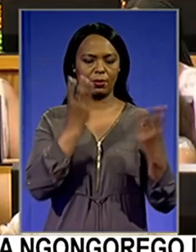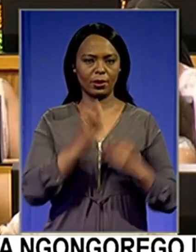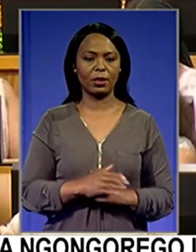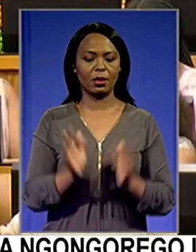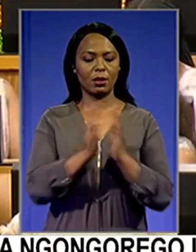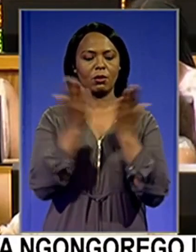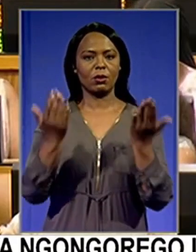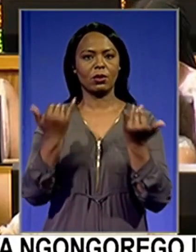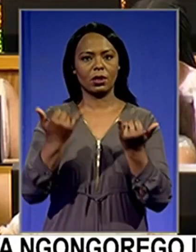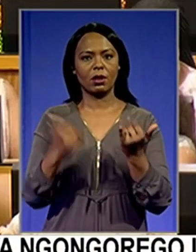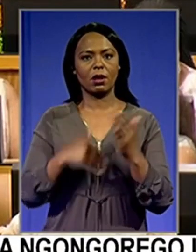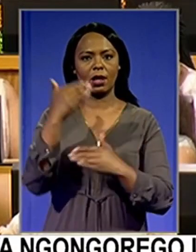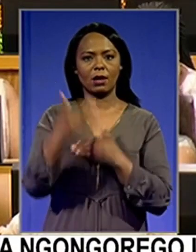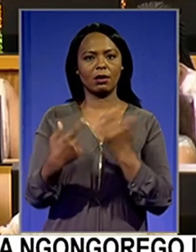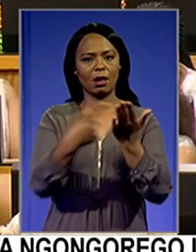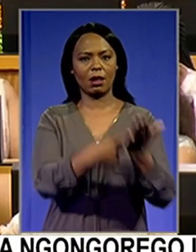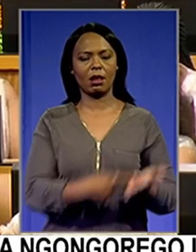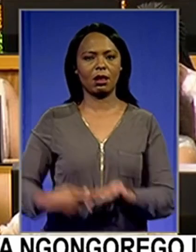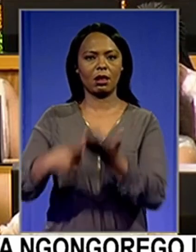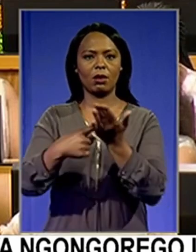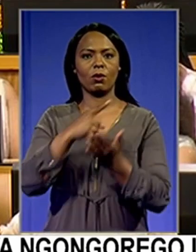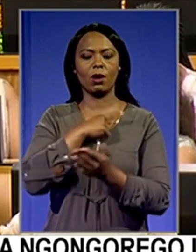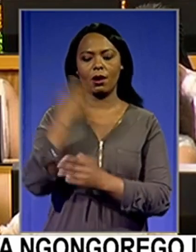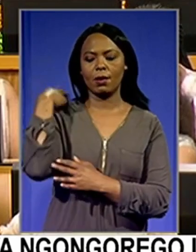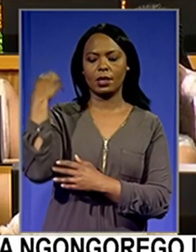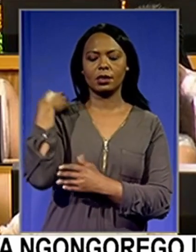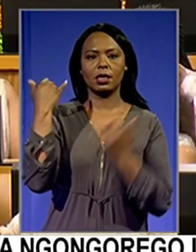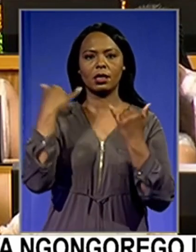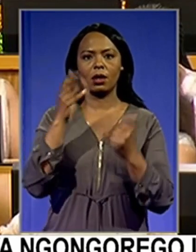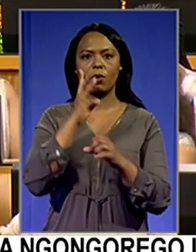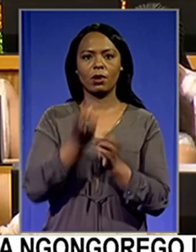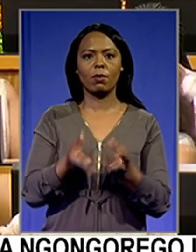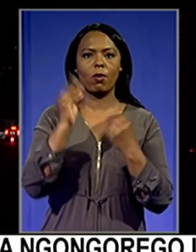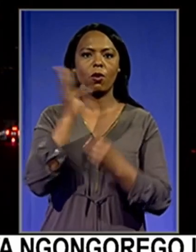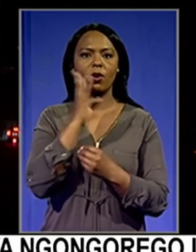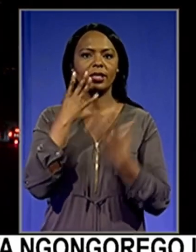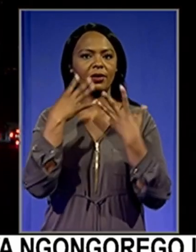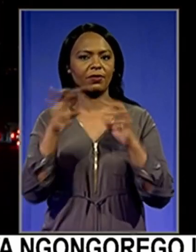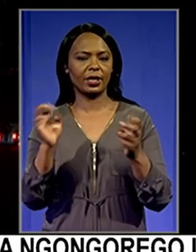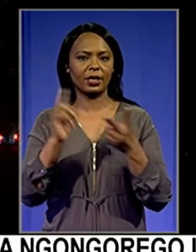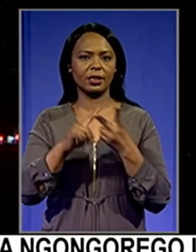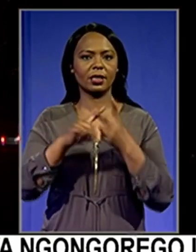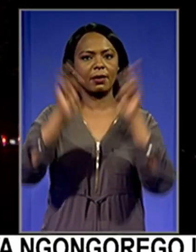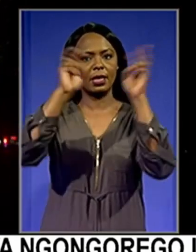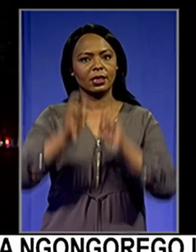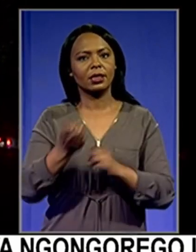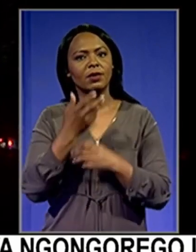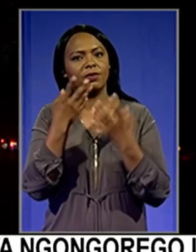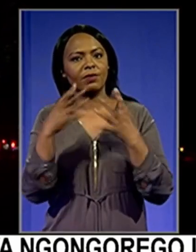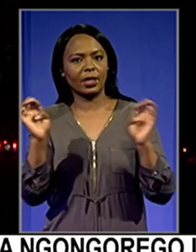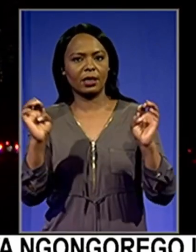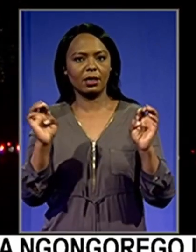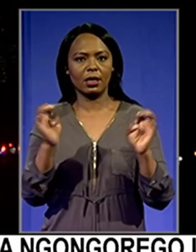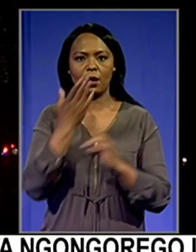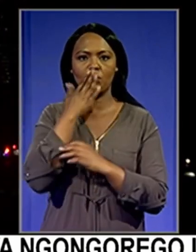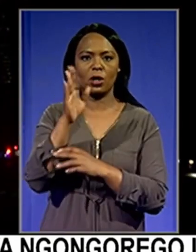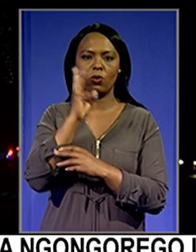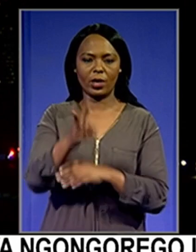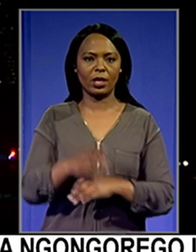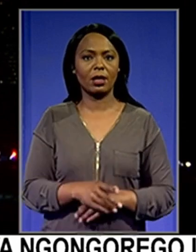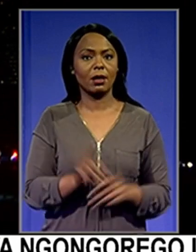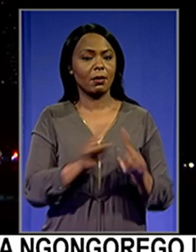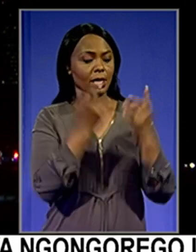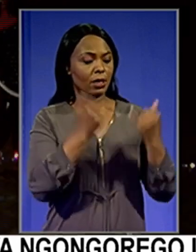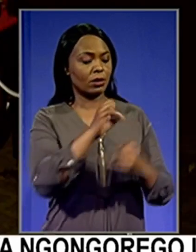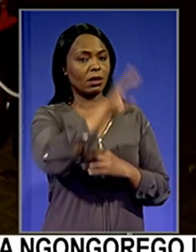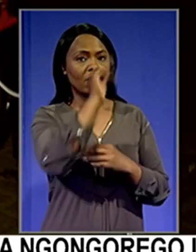kwa setlhoeng mo morago ga dipego tsa gore ditona di tlile go abelwa metsi le motlakase wa mahala. Seno se diragala jaaka maAfrika borwa